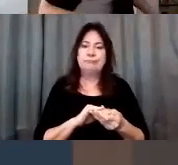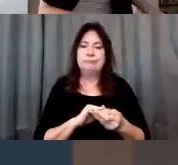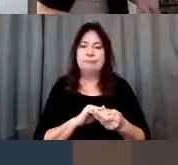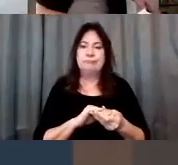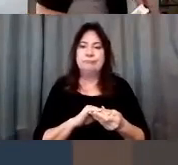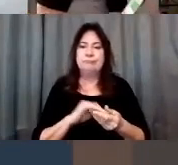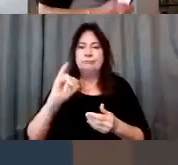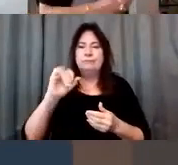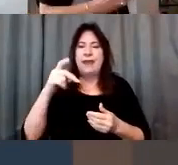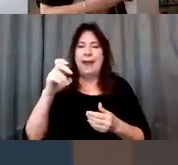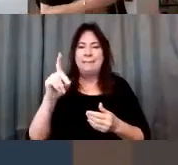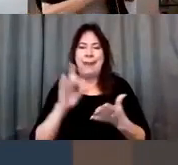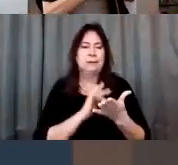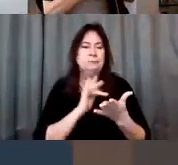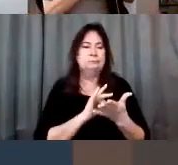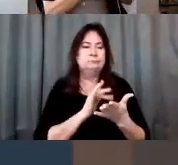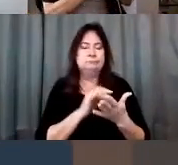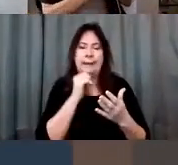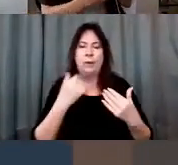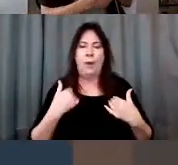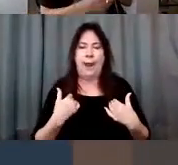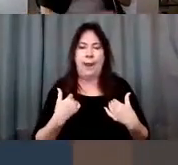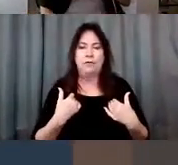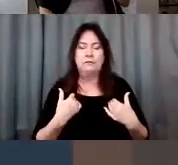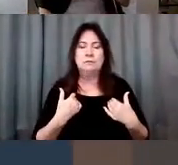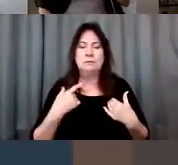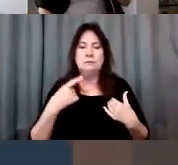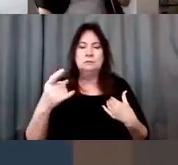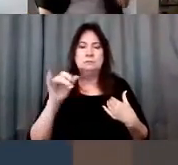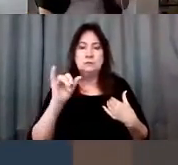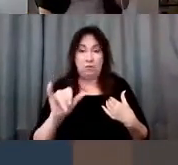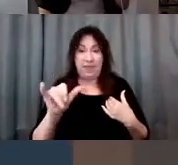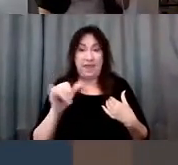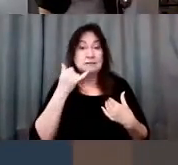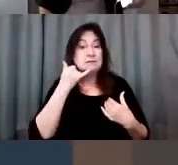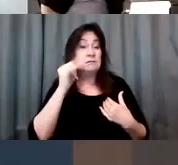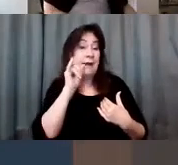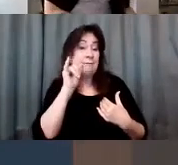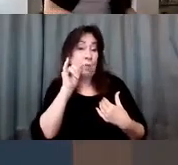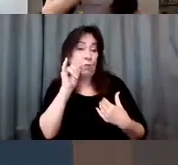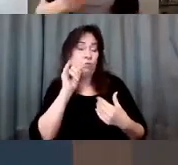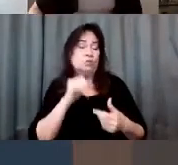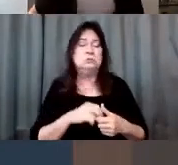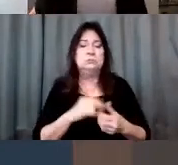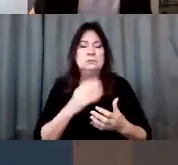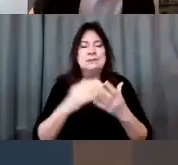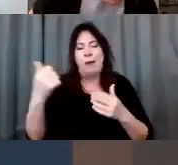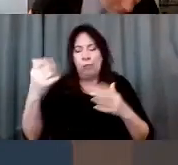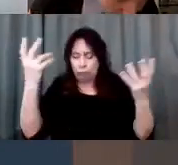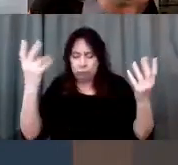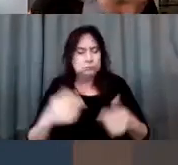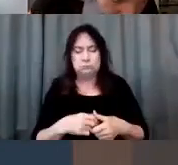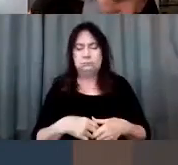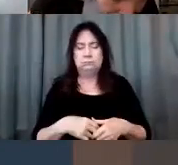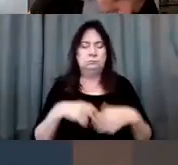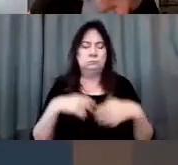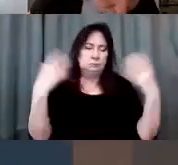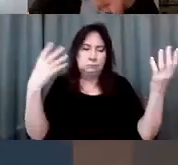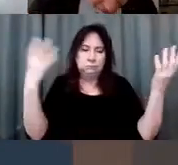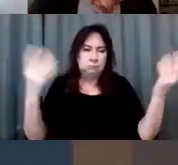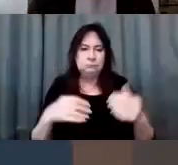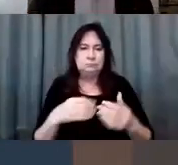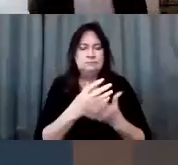iPad, which I don't have before me, or this iPhone, or some other